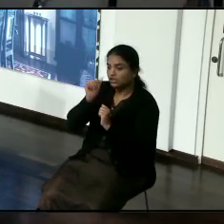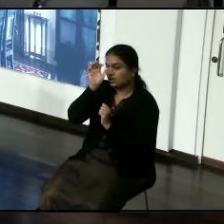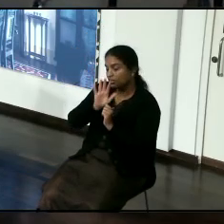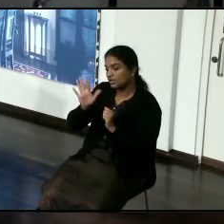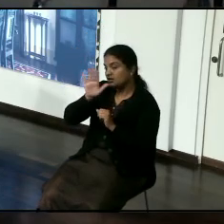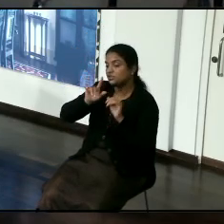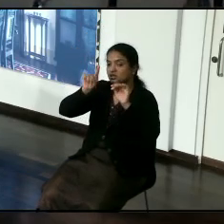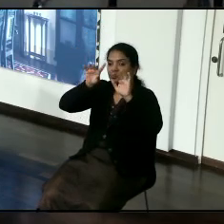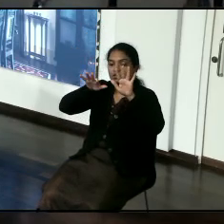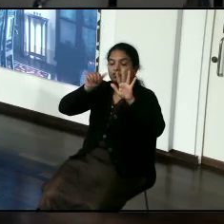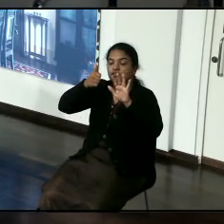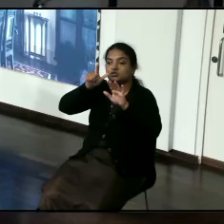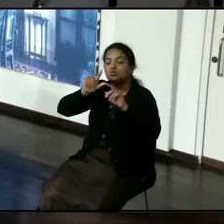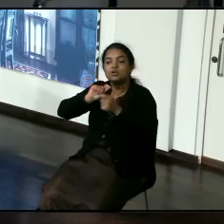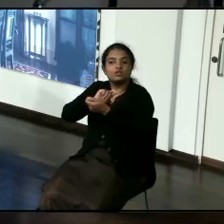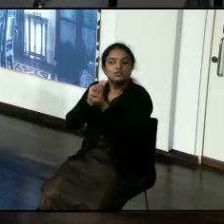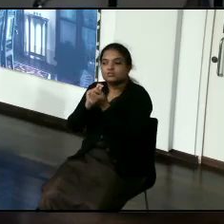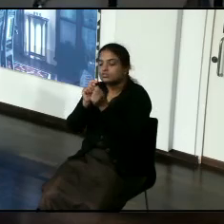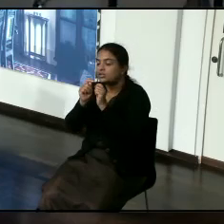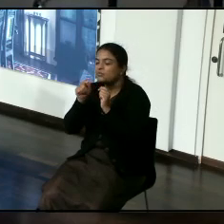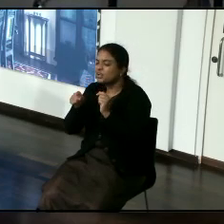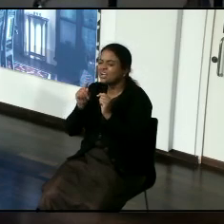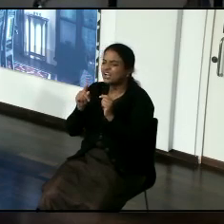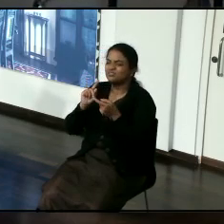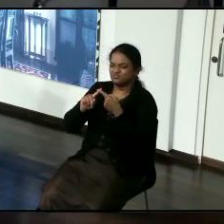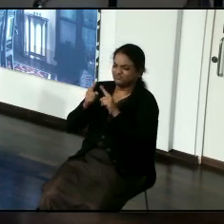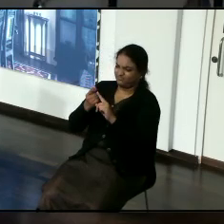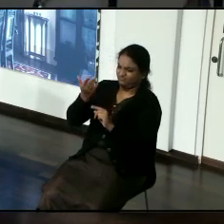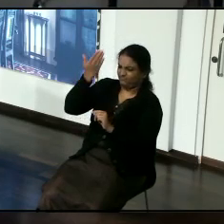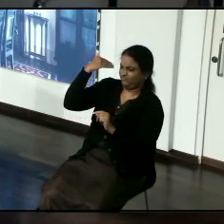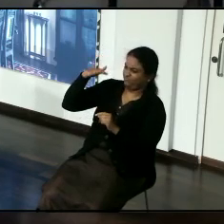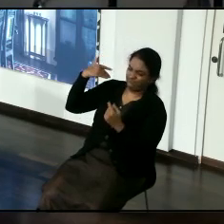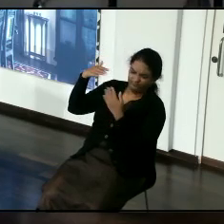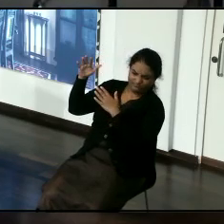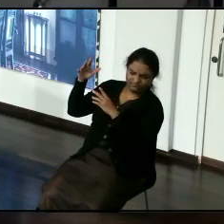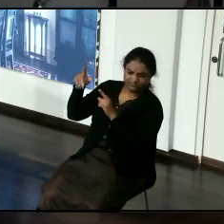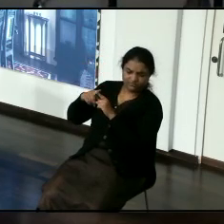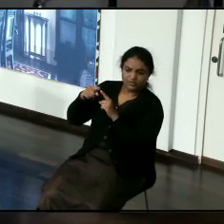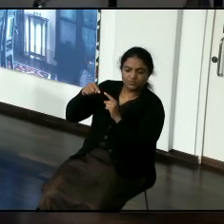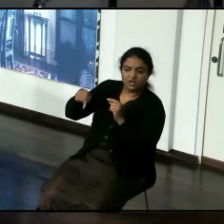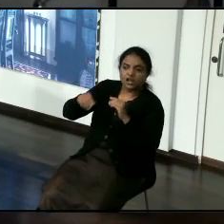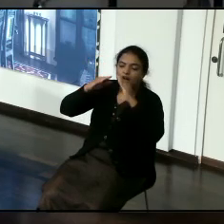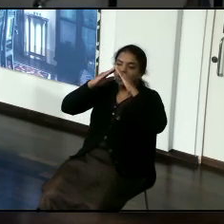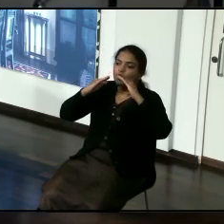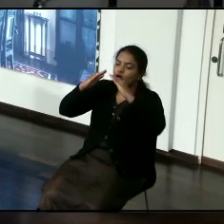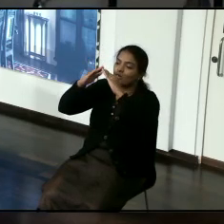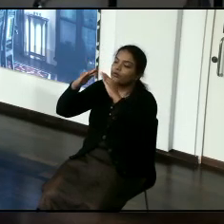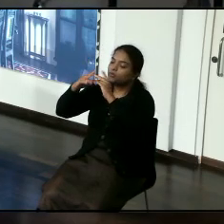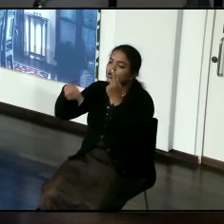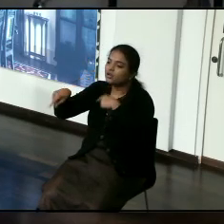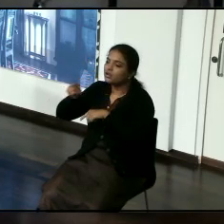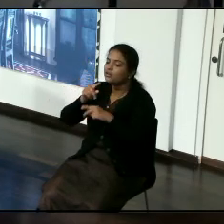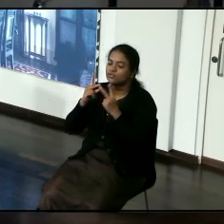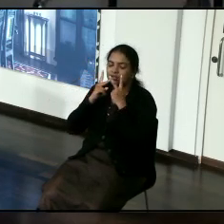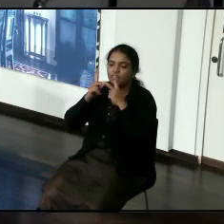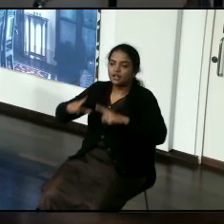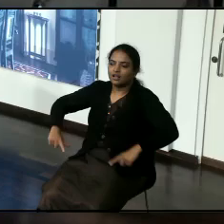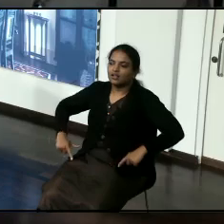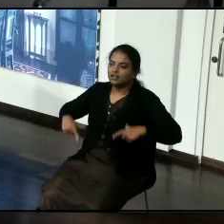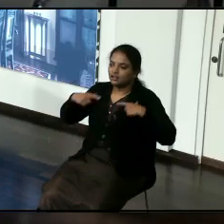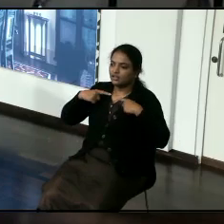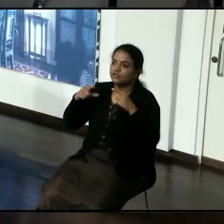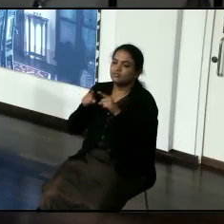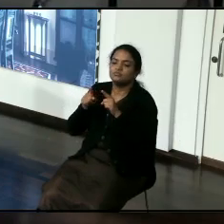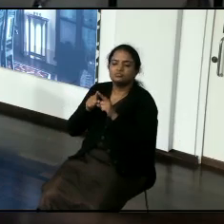1961. But apart from these histories at large, these homes have really been witnesses to life. They have